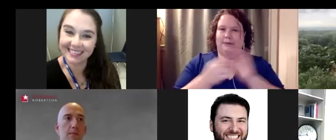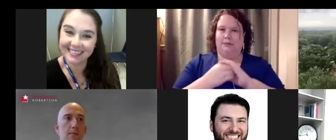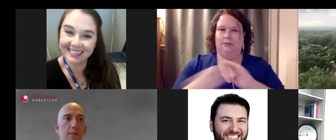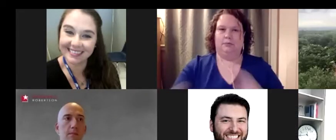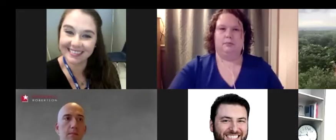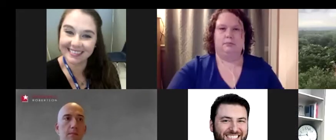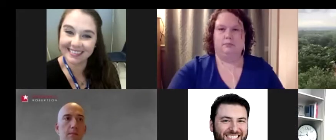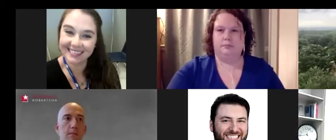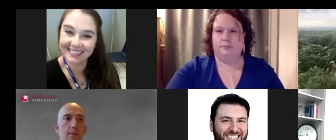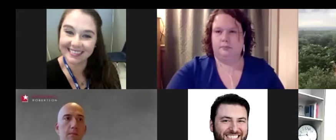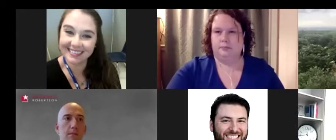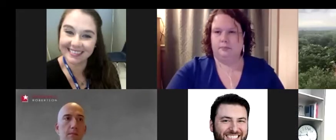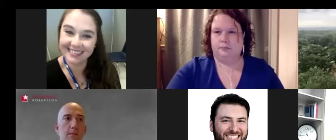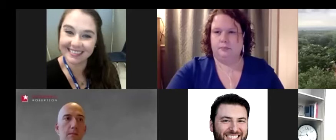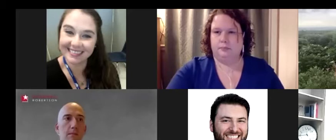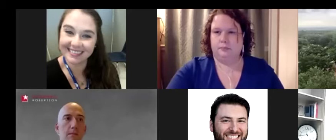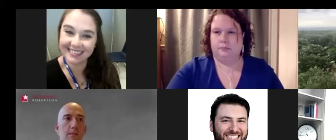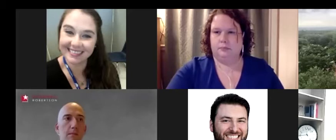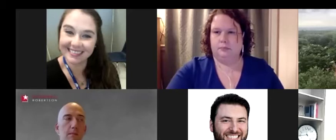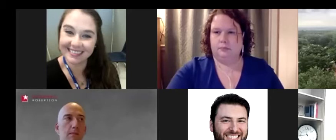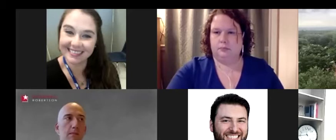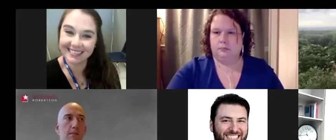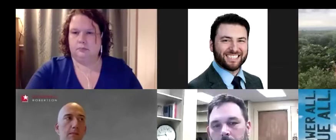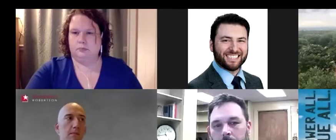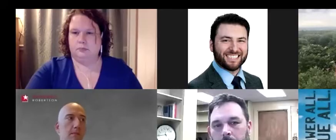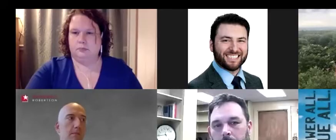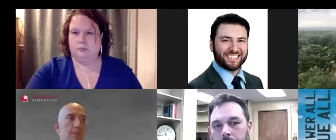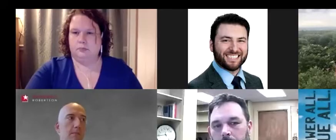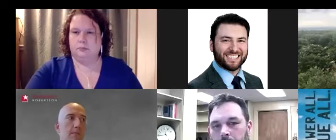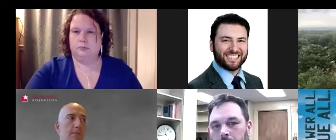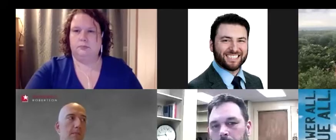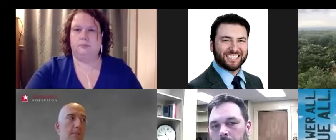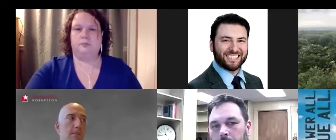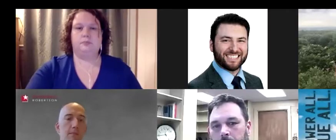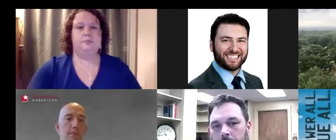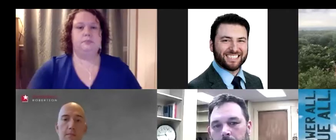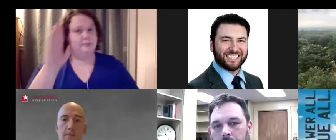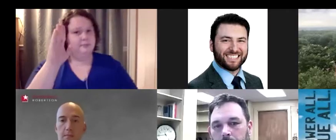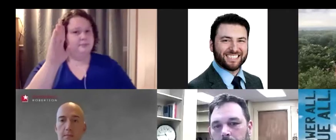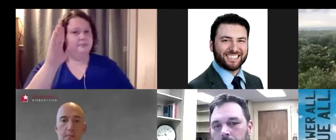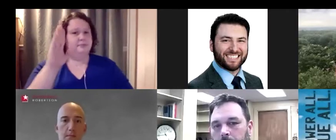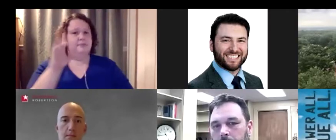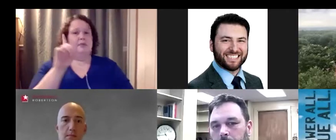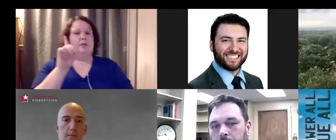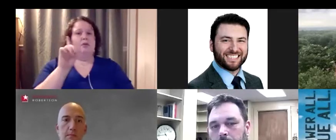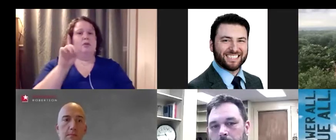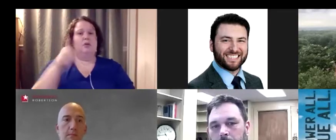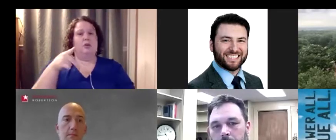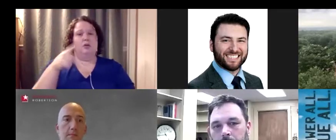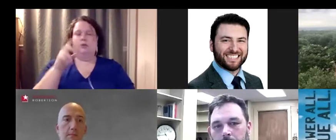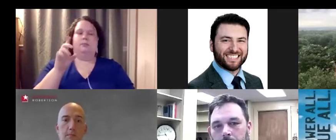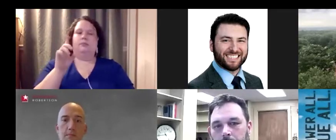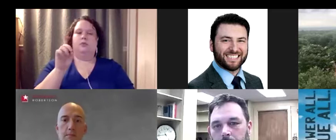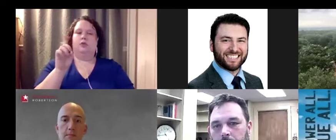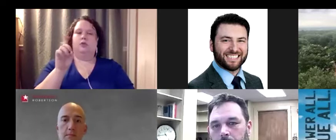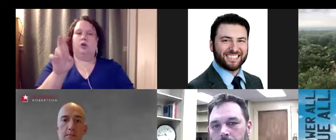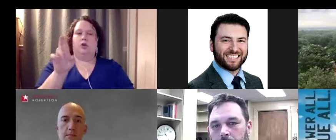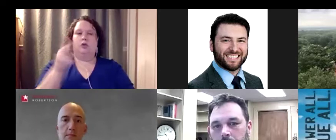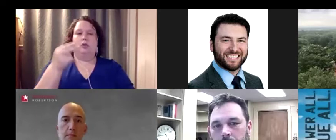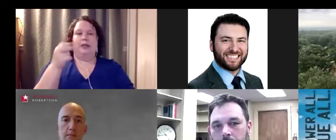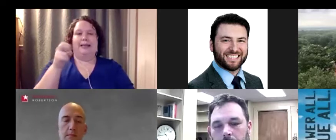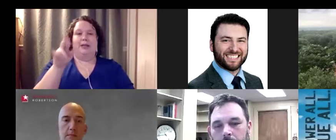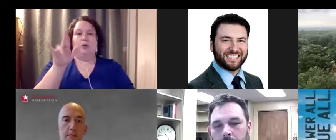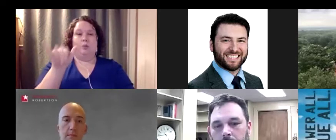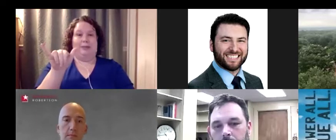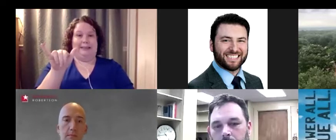Henry. So I did not answer the poll because I'm unclear what I was being asked. So I